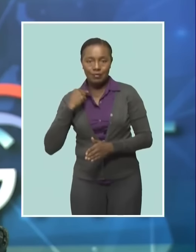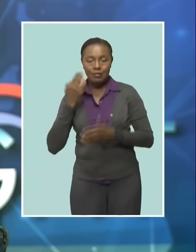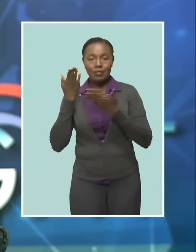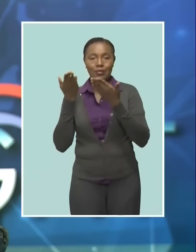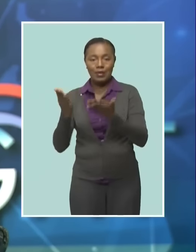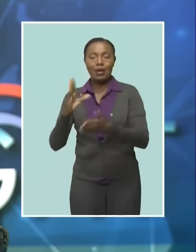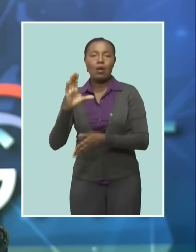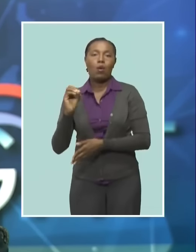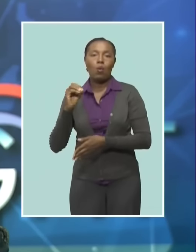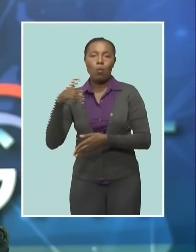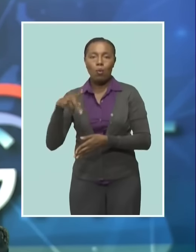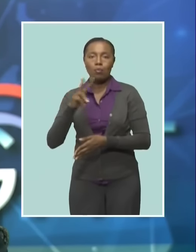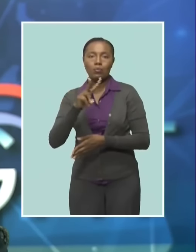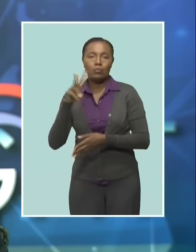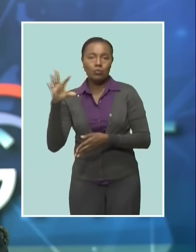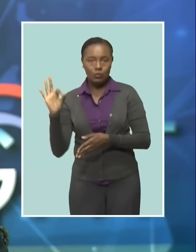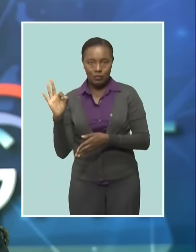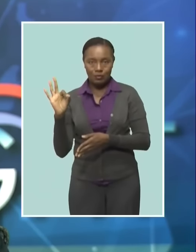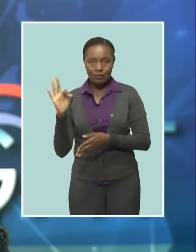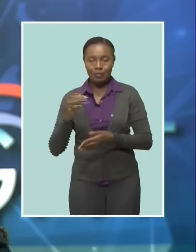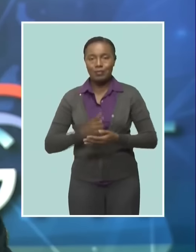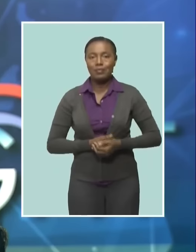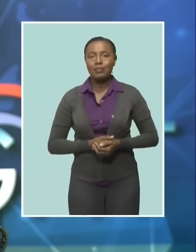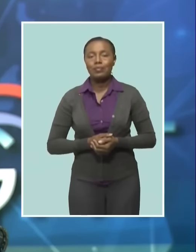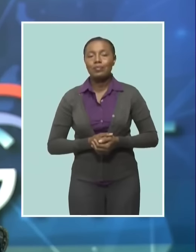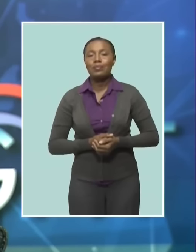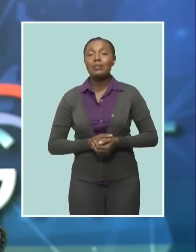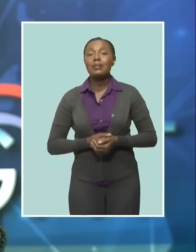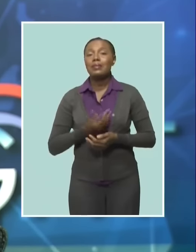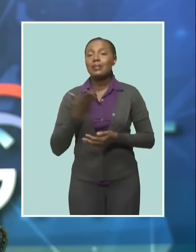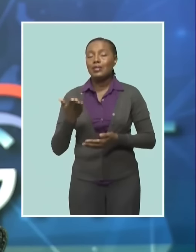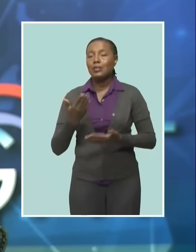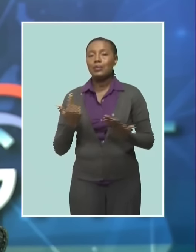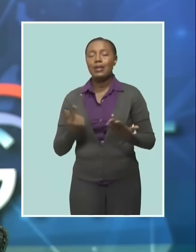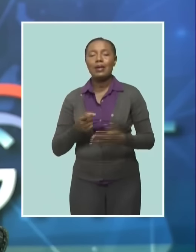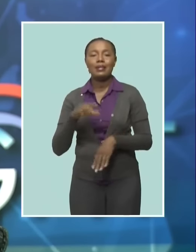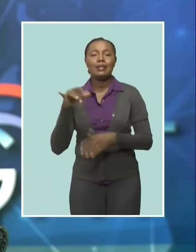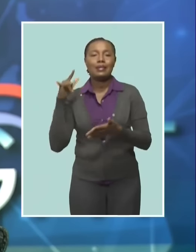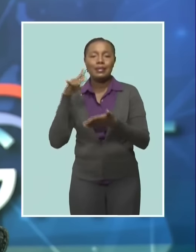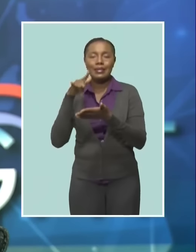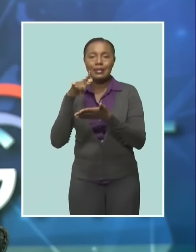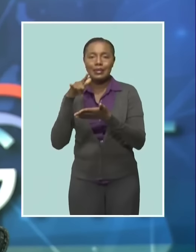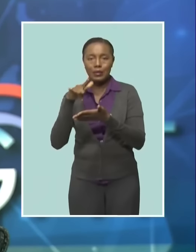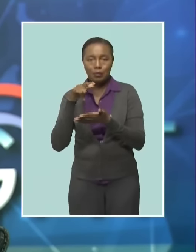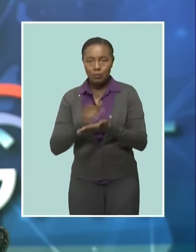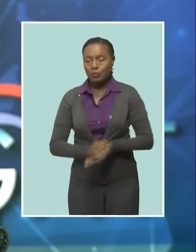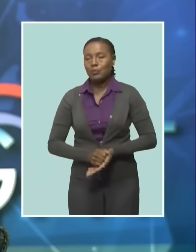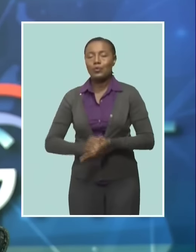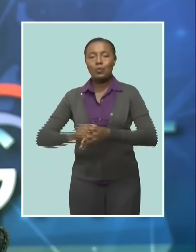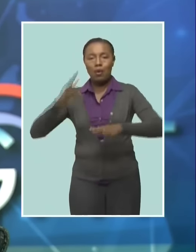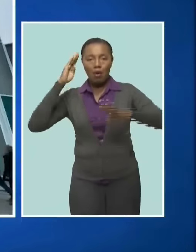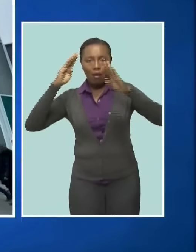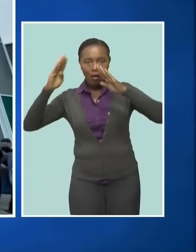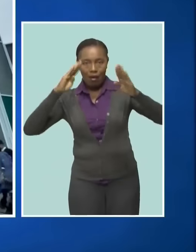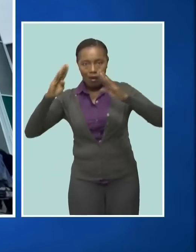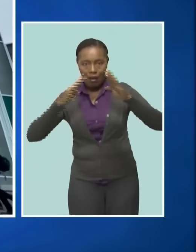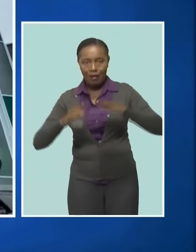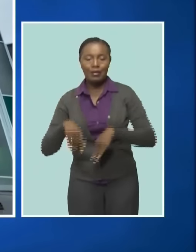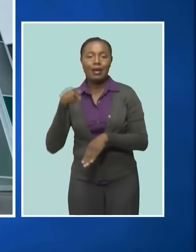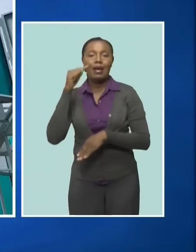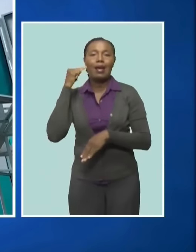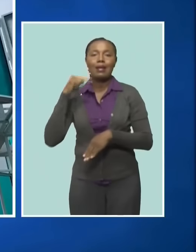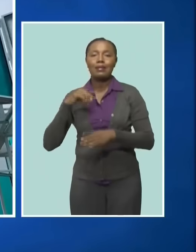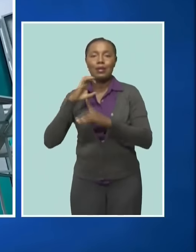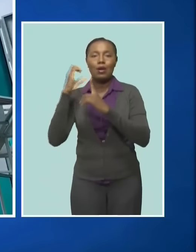Convention on Climate Change, or COP29. She was greeted at the Heydar Aliyev International Airport by Azerbaijan's